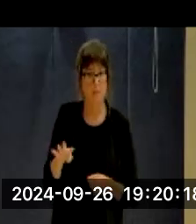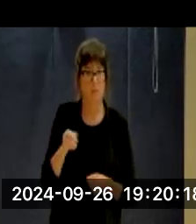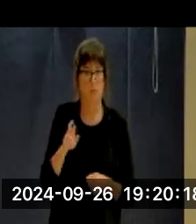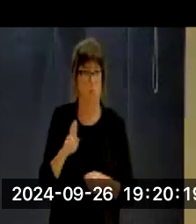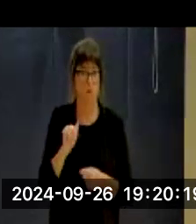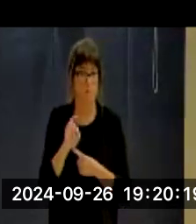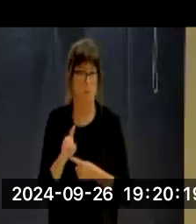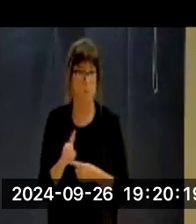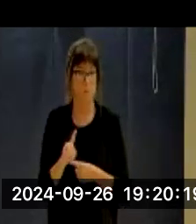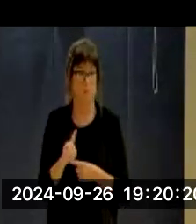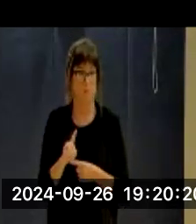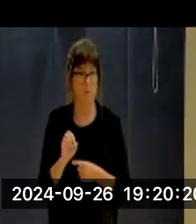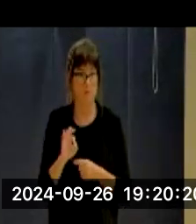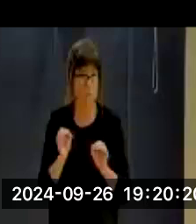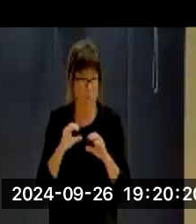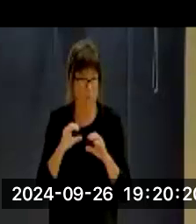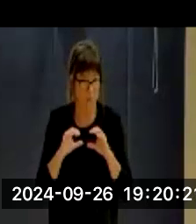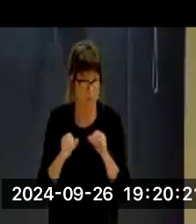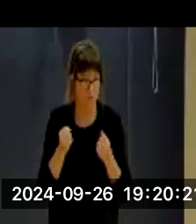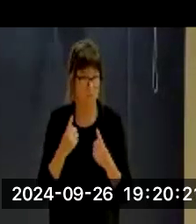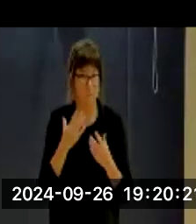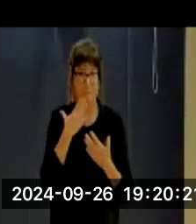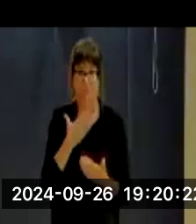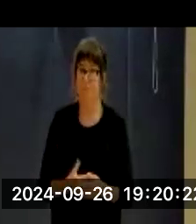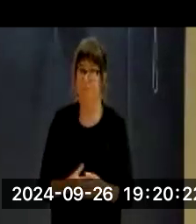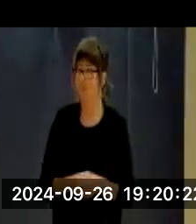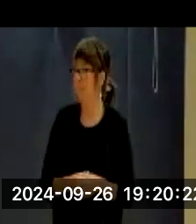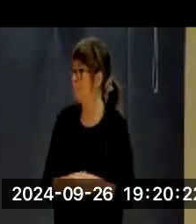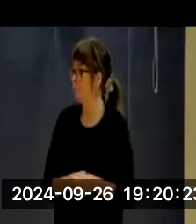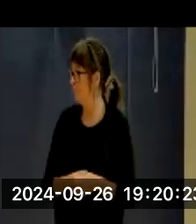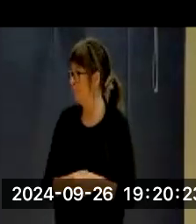without communication. Thank you.